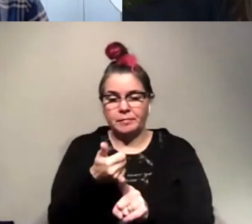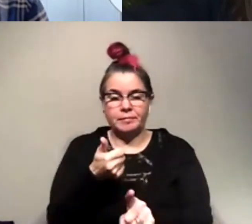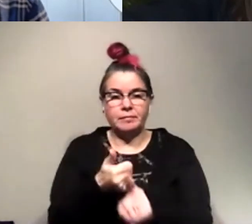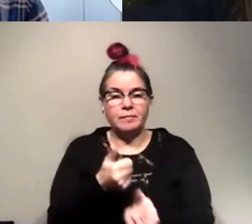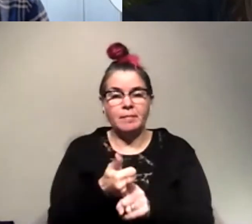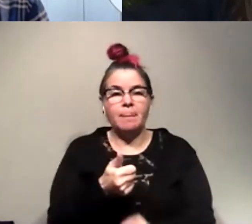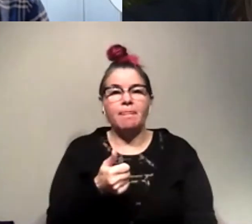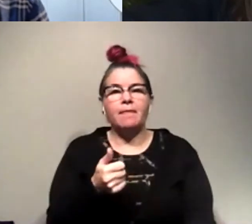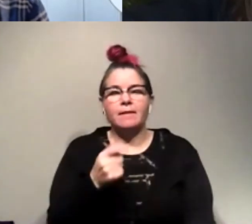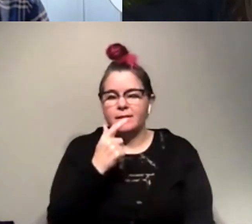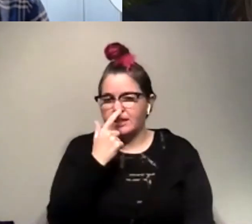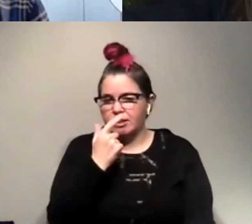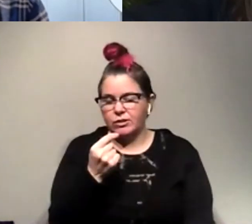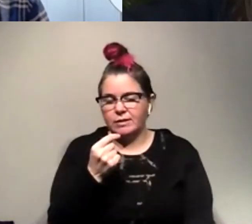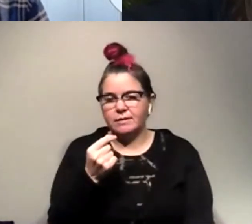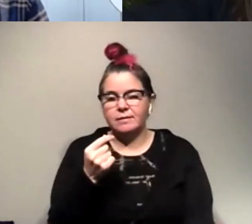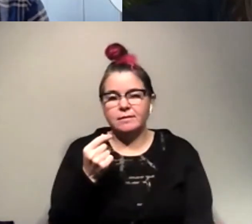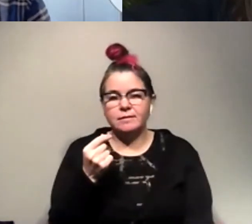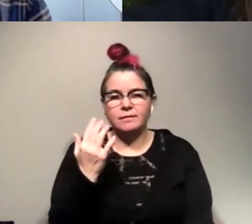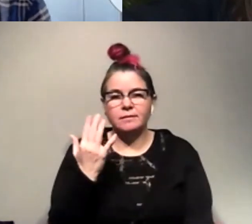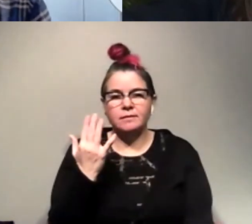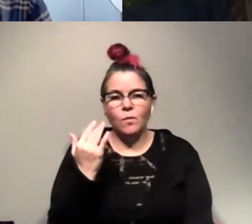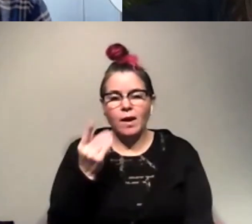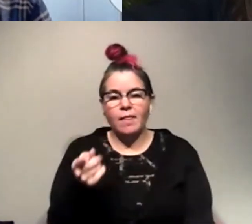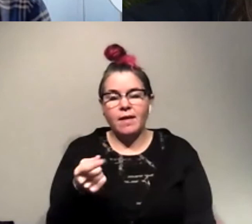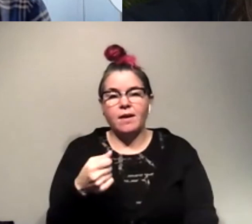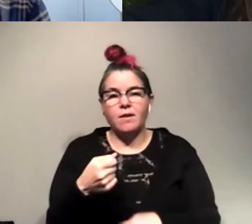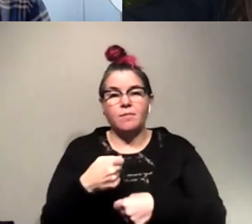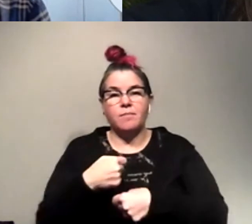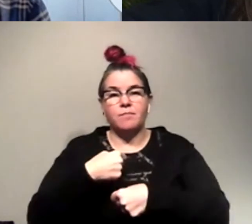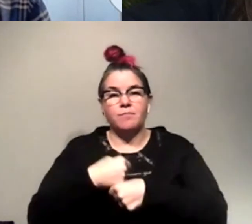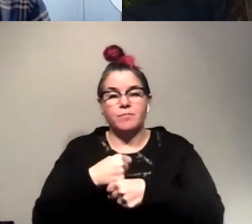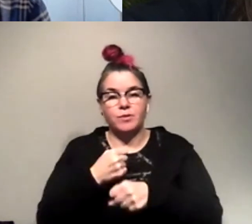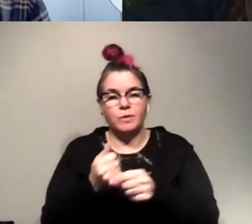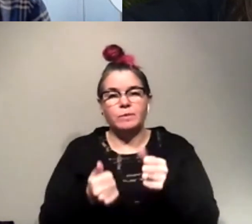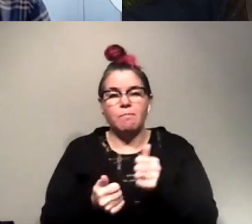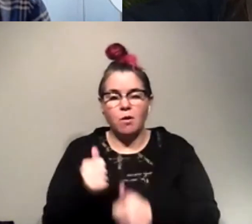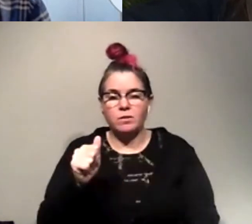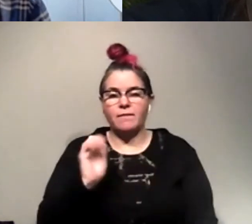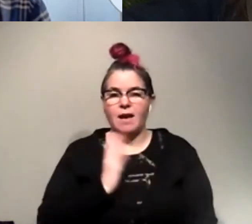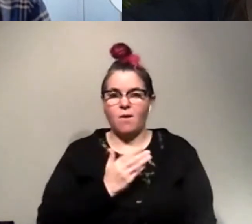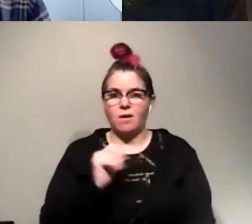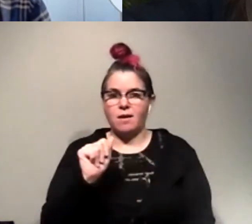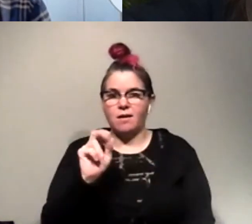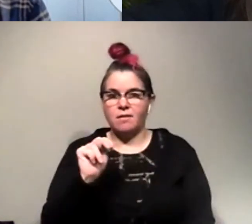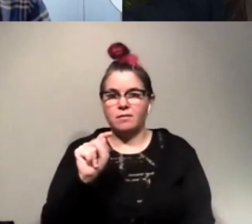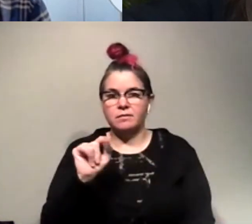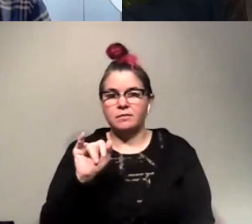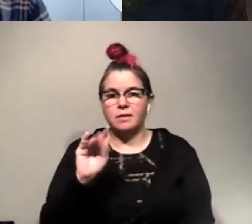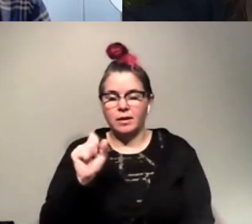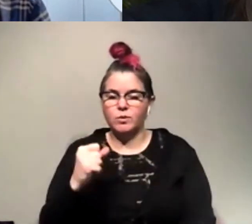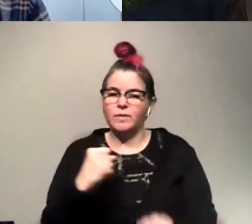very interesting because they actually produce most antibiotics that we know of to fight other